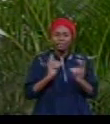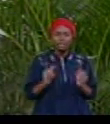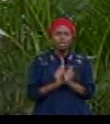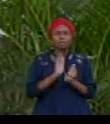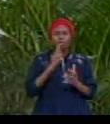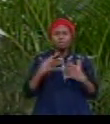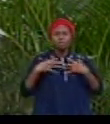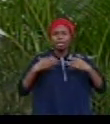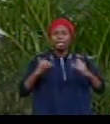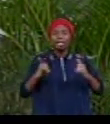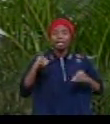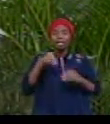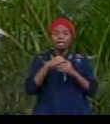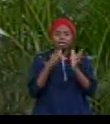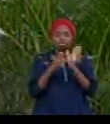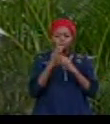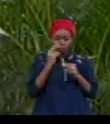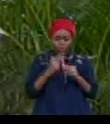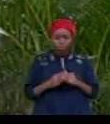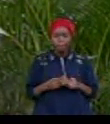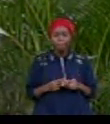the name of Jesus.